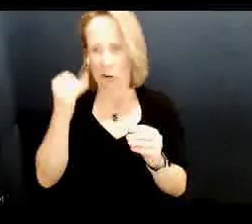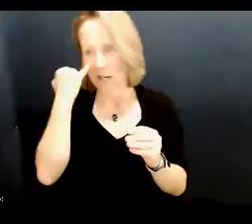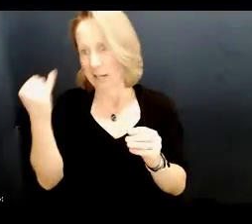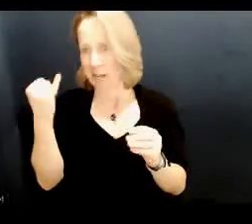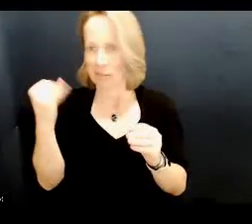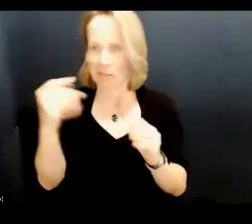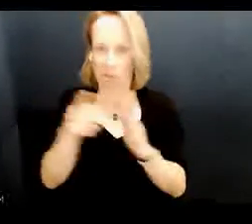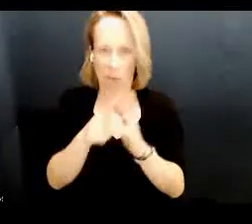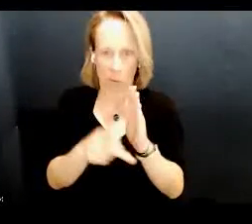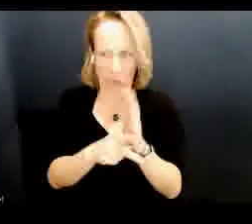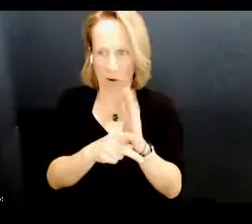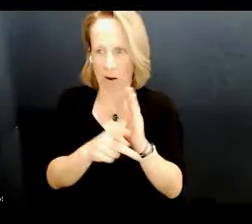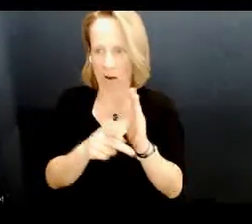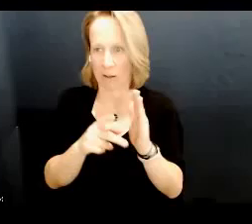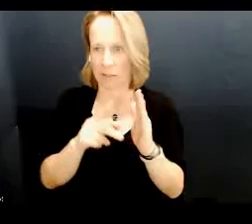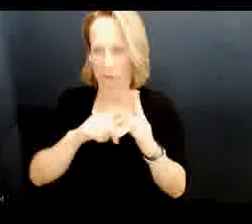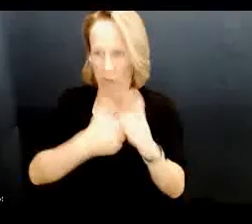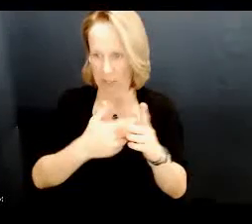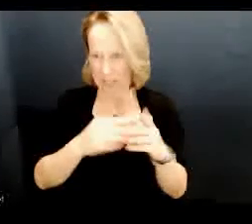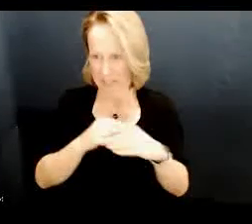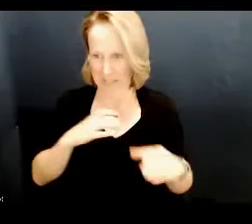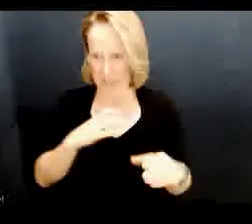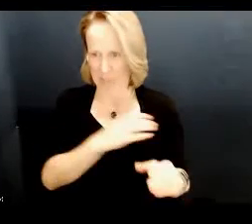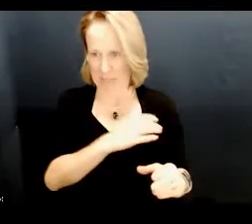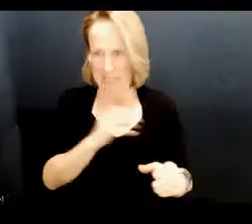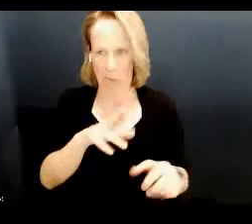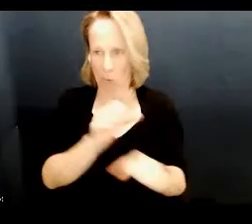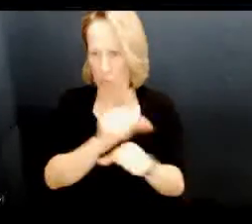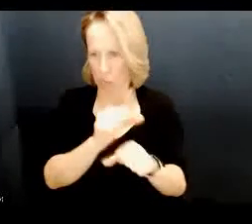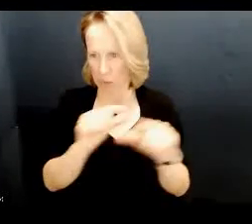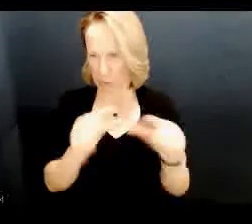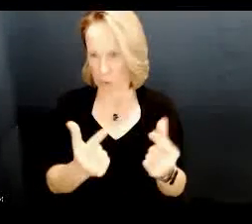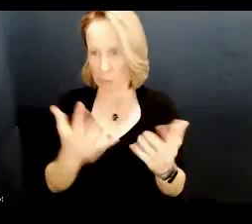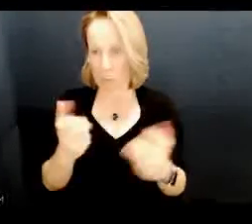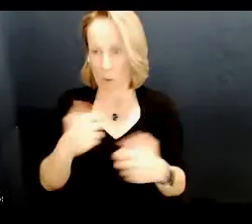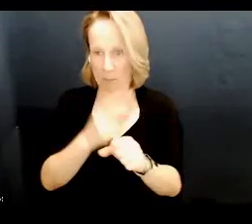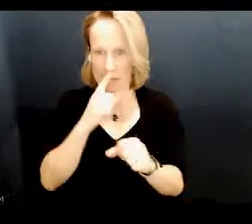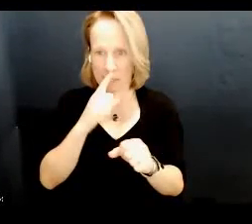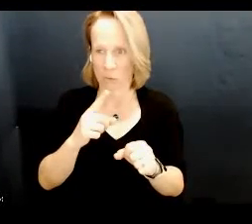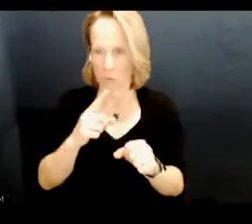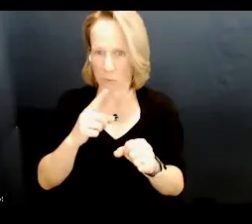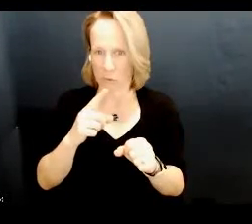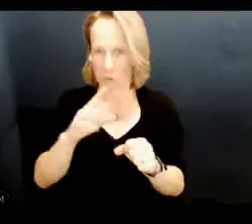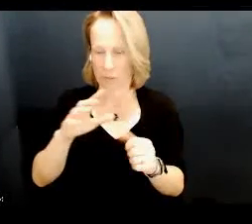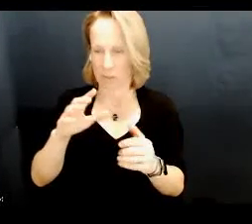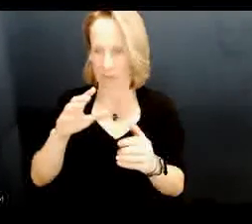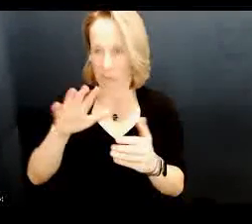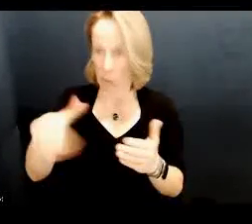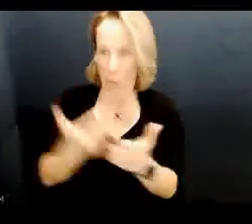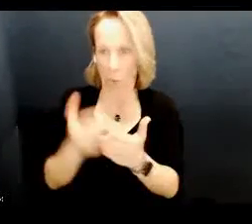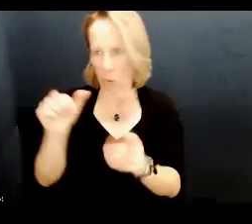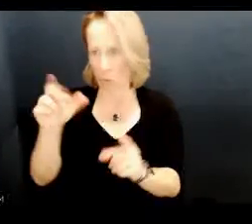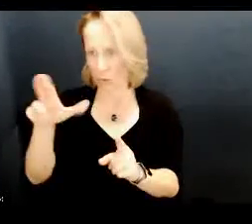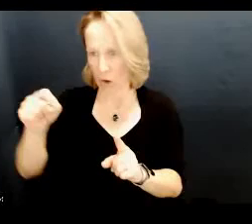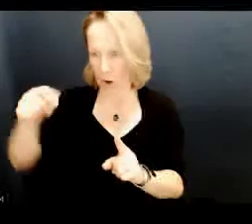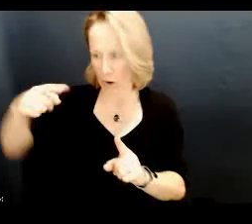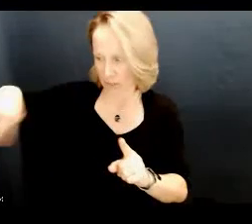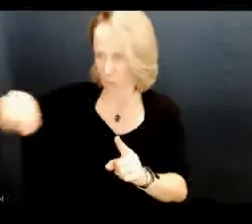work group. We want to make sure that the entire SART who was not involved in the development of the protocol